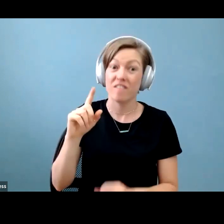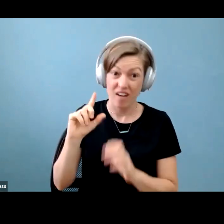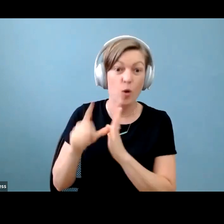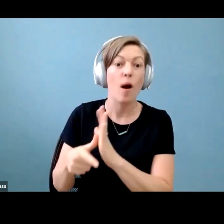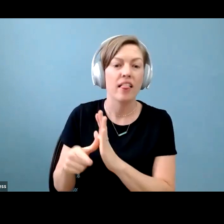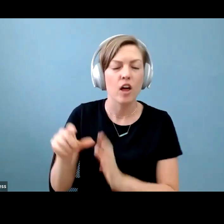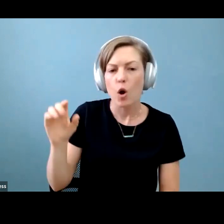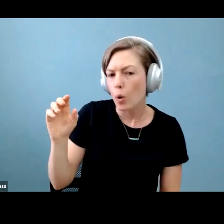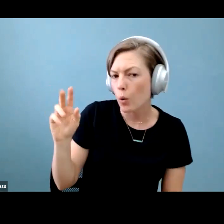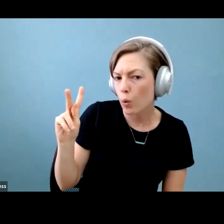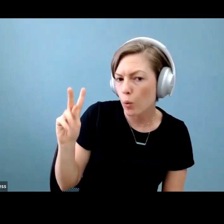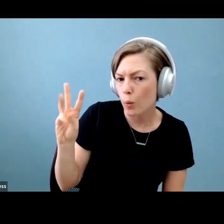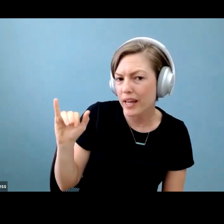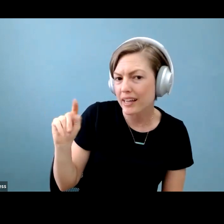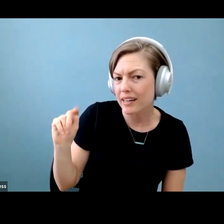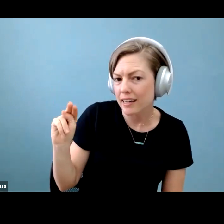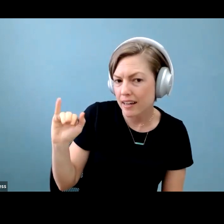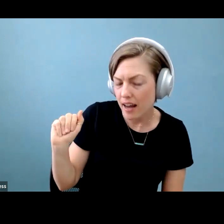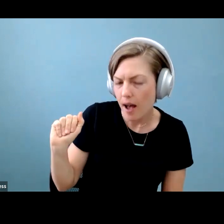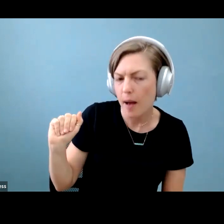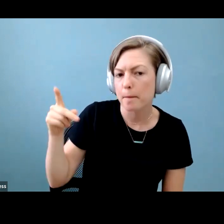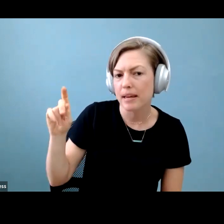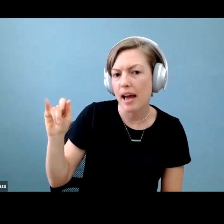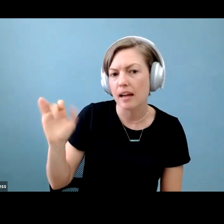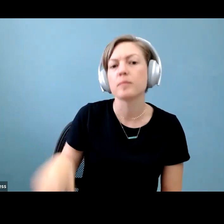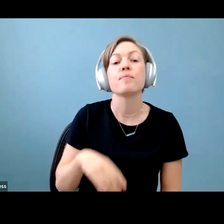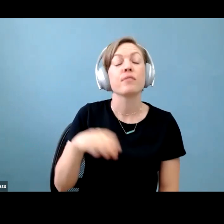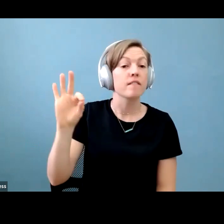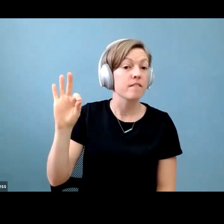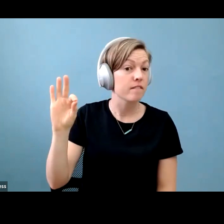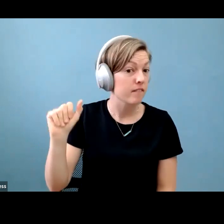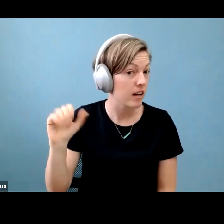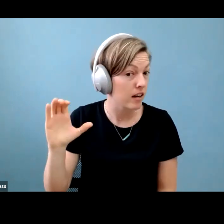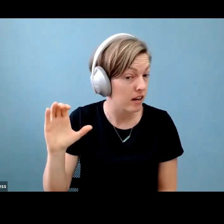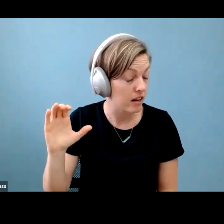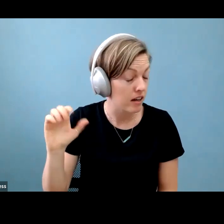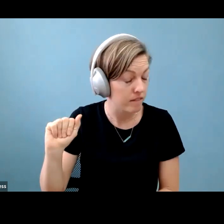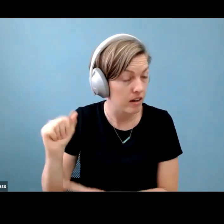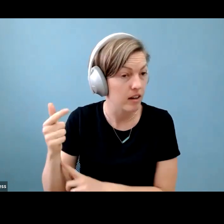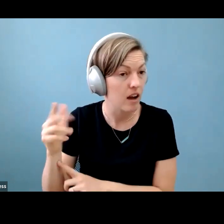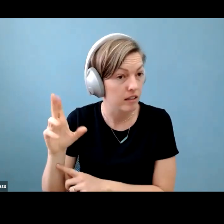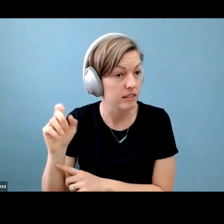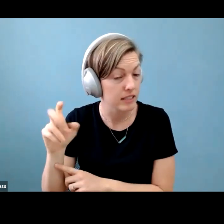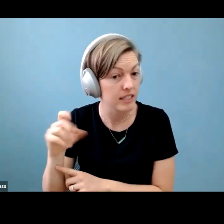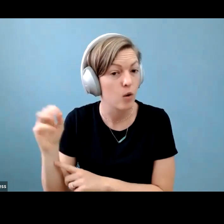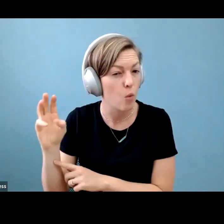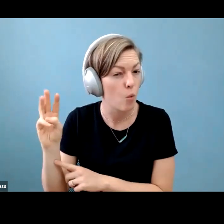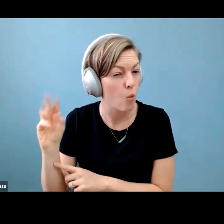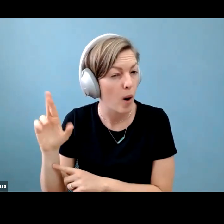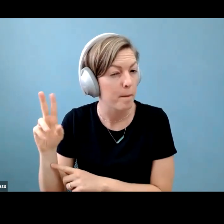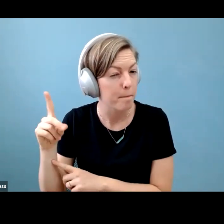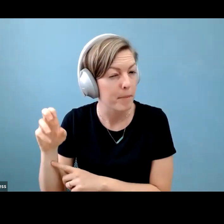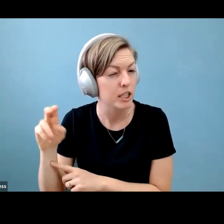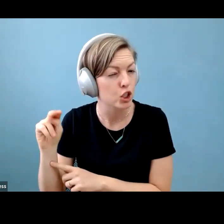Quinnipiac, and the Paugussett and Wapanger groups, and from